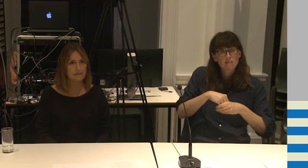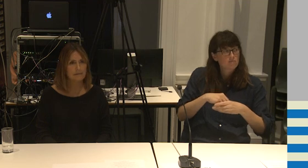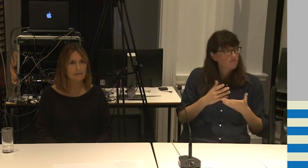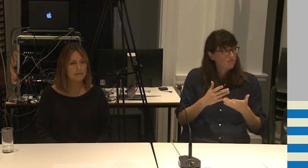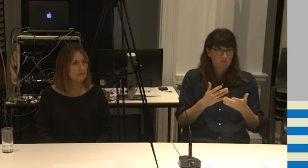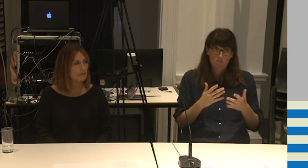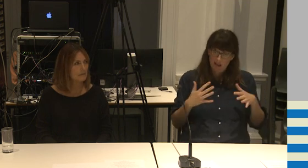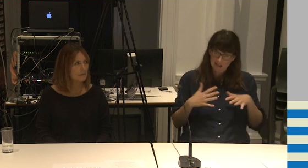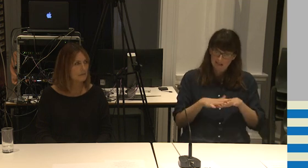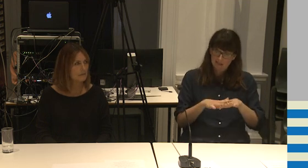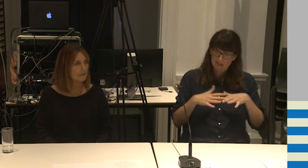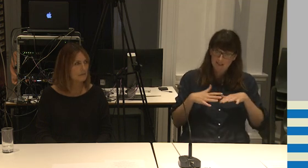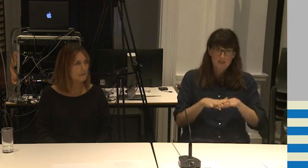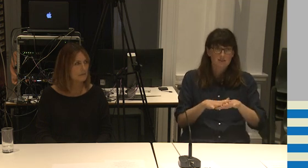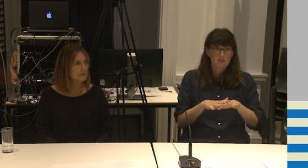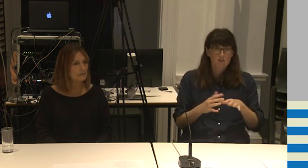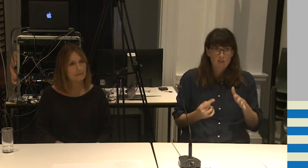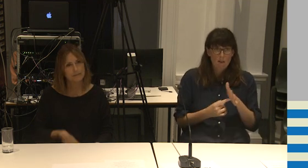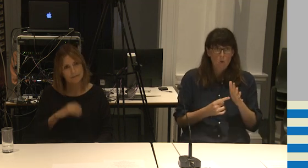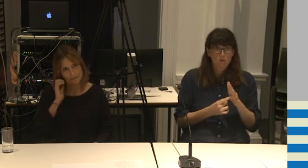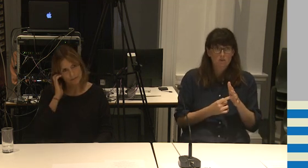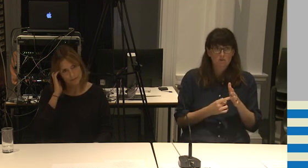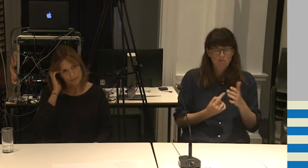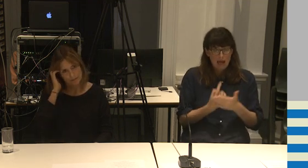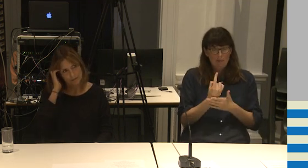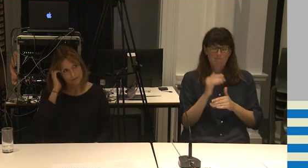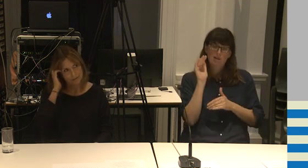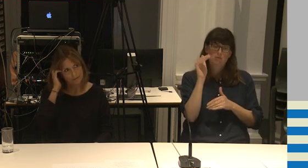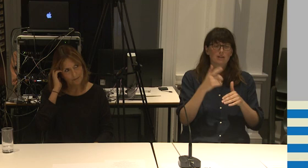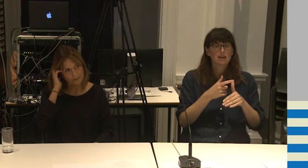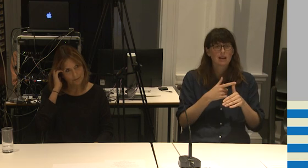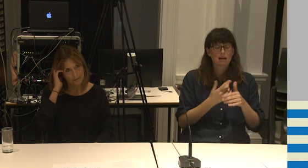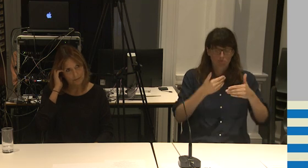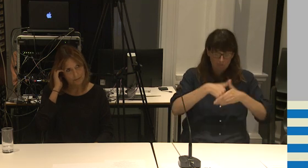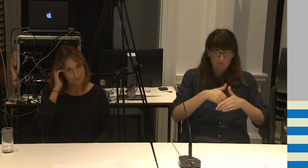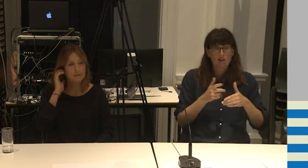because obviously those things are happening outside the institutional remit.